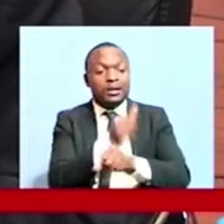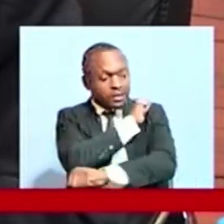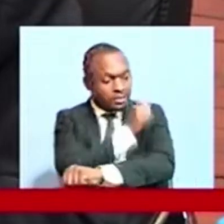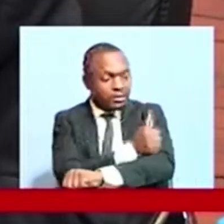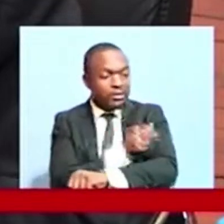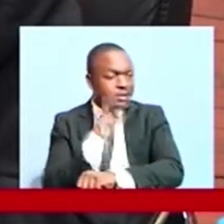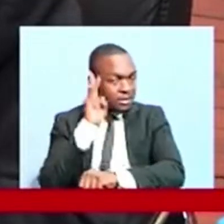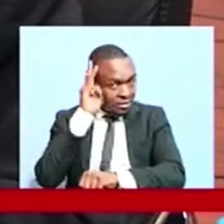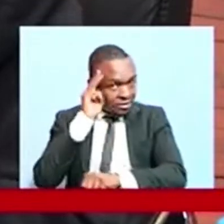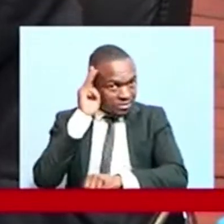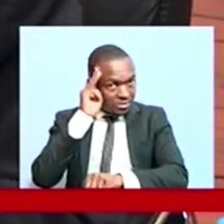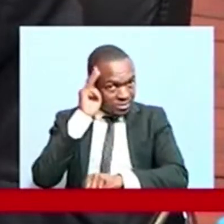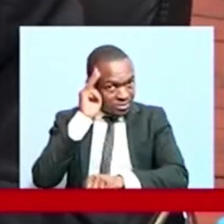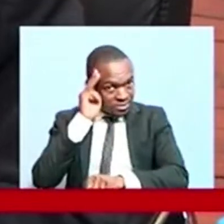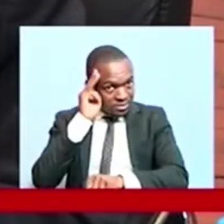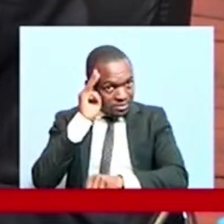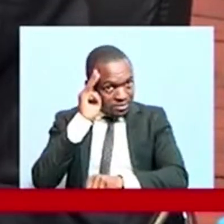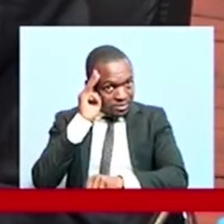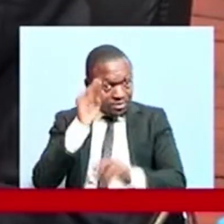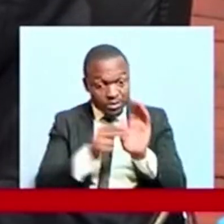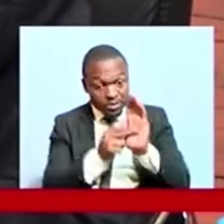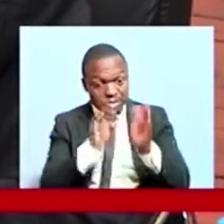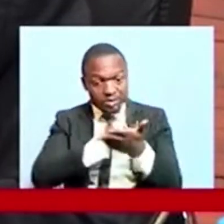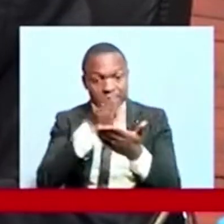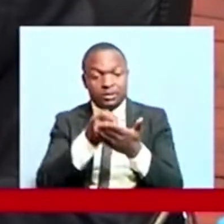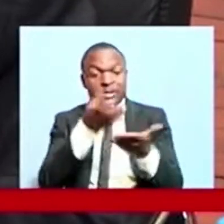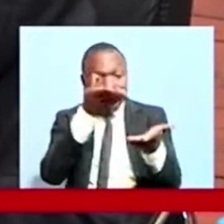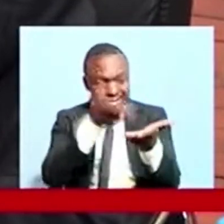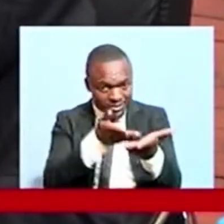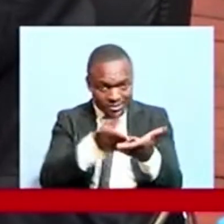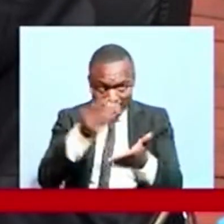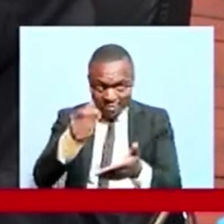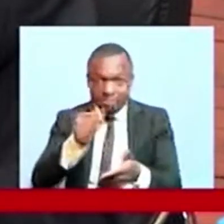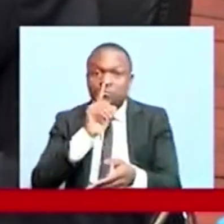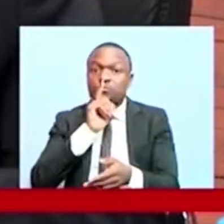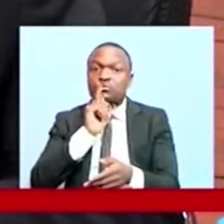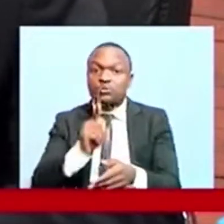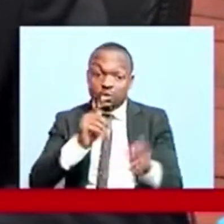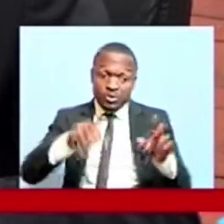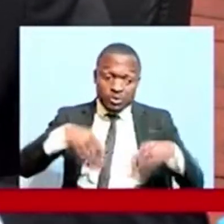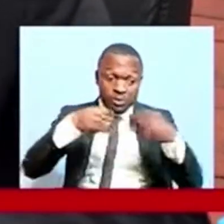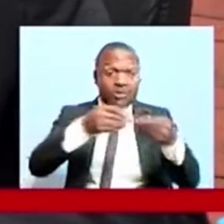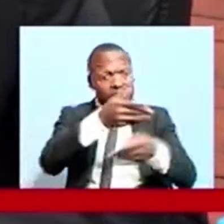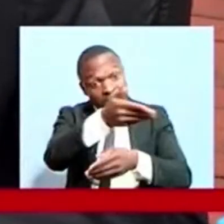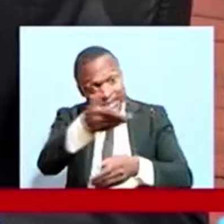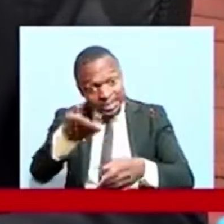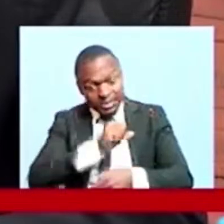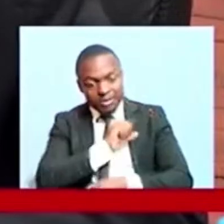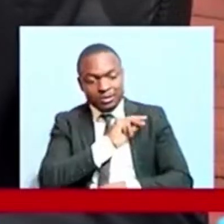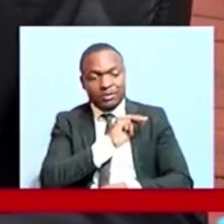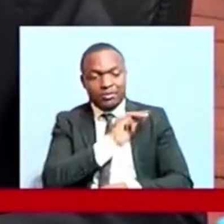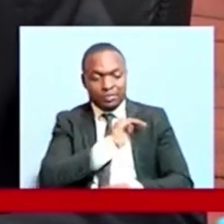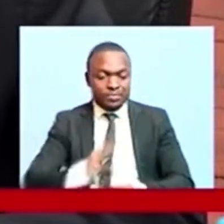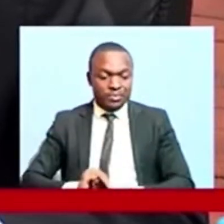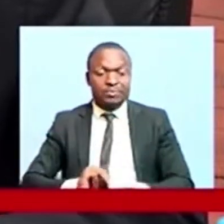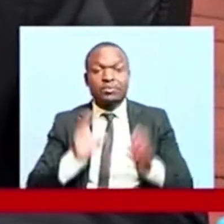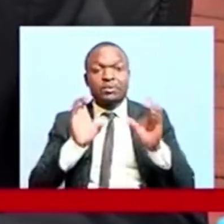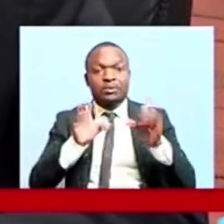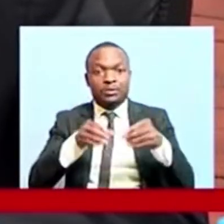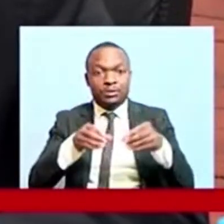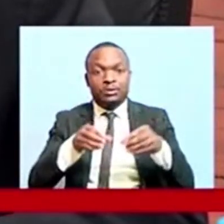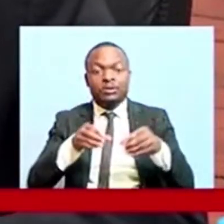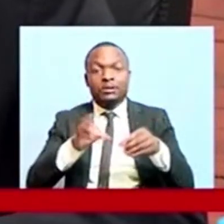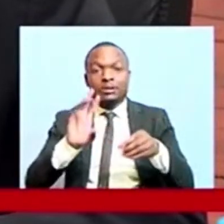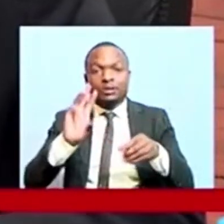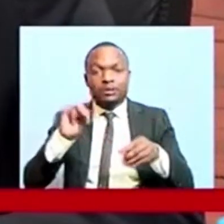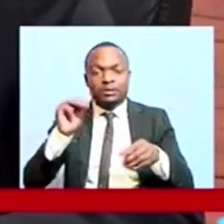the ministry? Show proof that this money really went to these members of the CDF committee. Can you show this